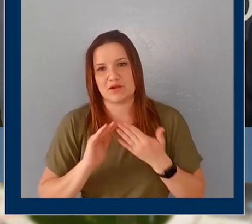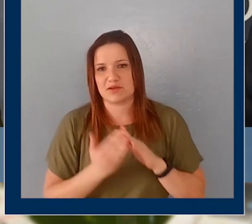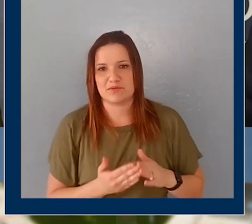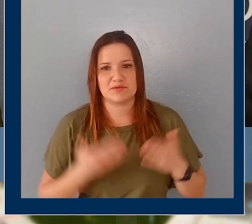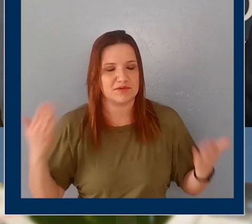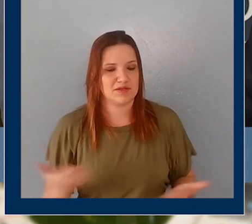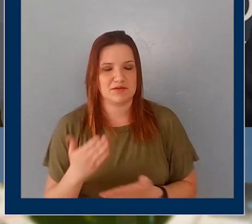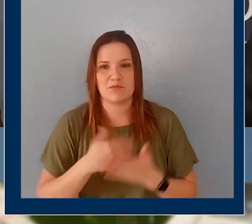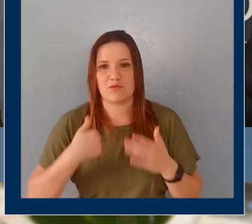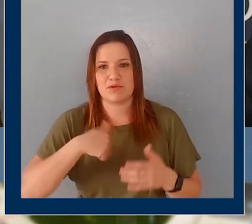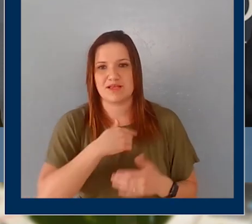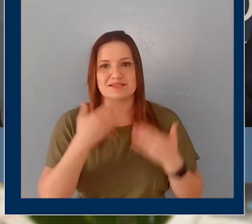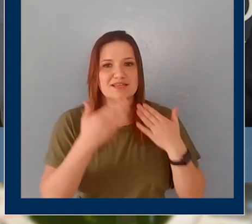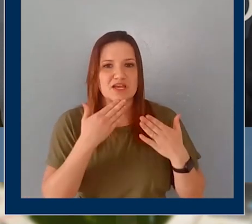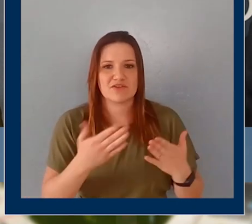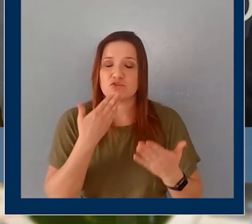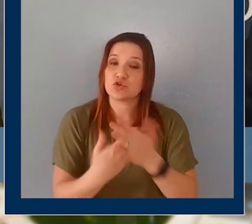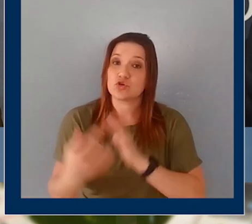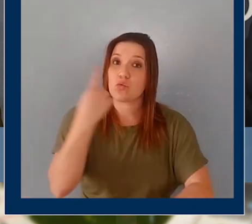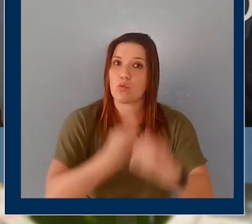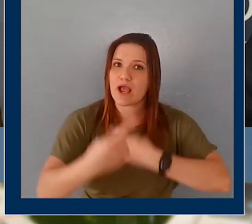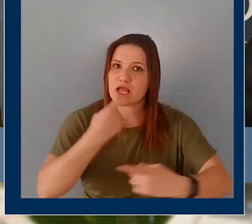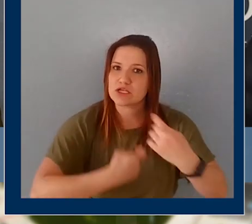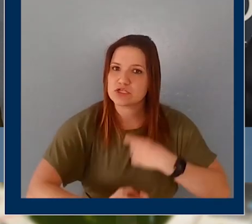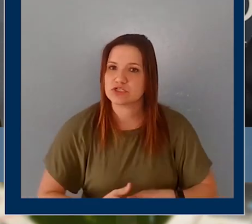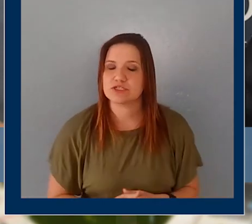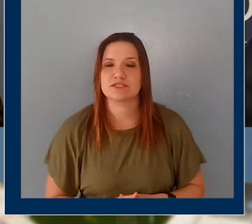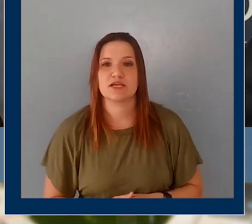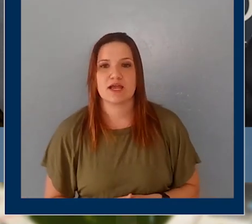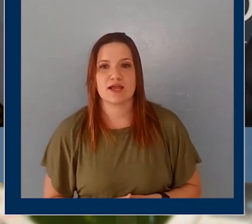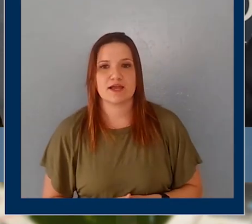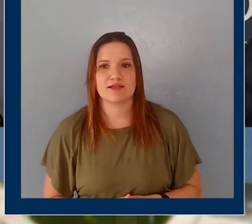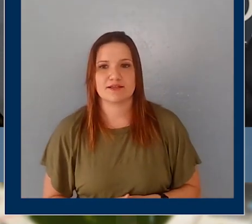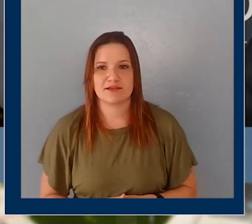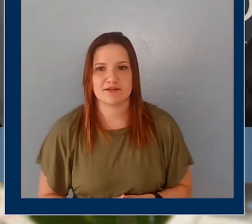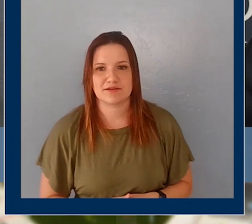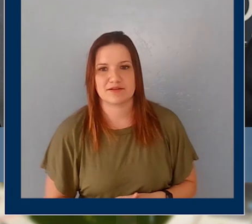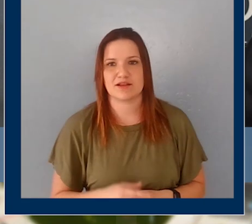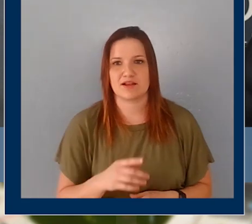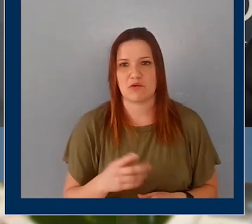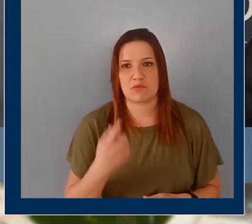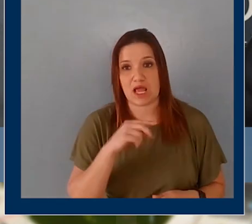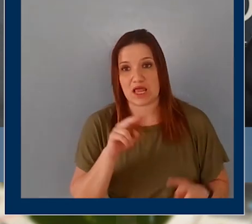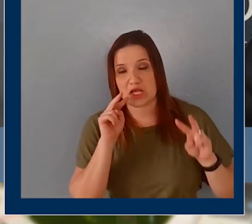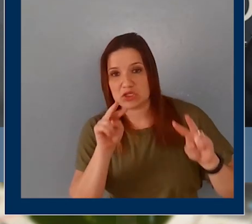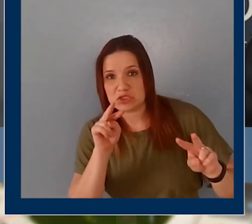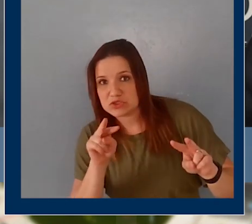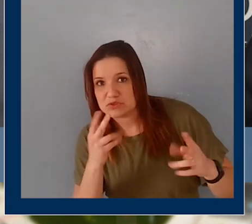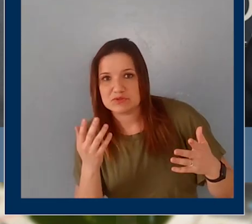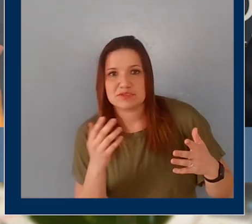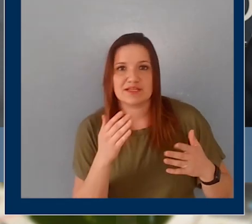with your friends and colleagues and family. So thank you, and I'll see you in a couple weeks. I'm going to add on to that, since you mentioned the fabulous County